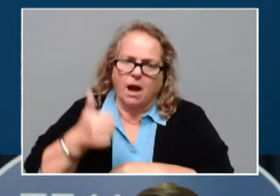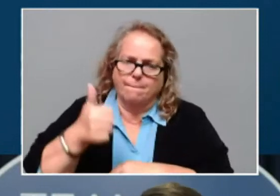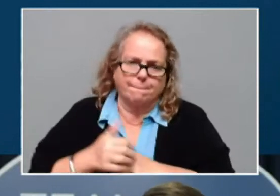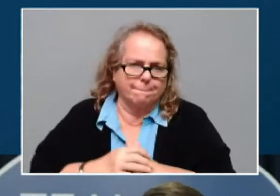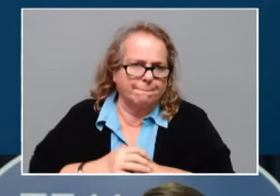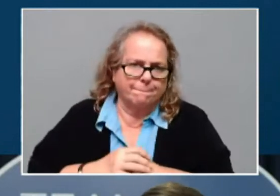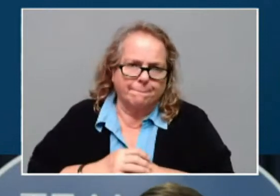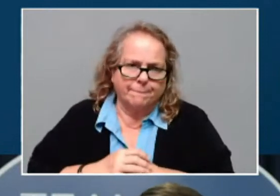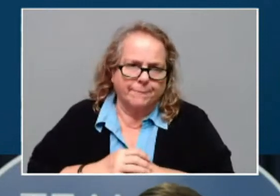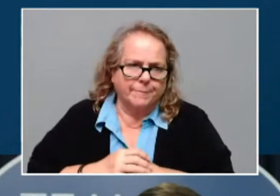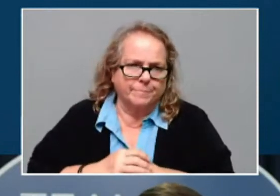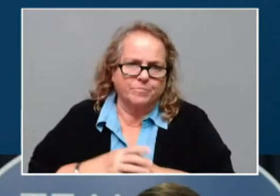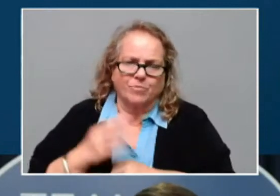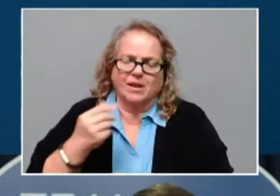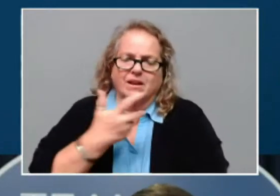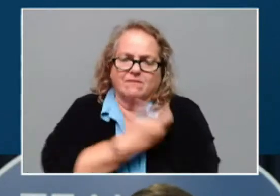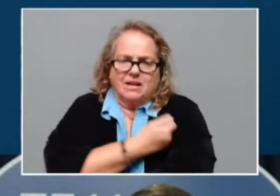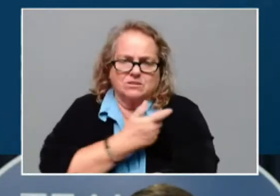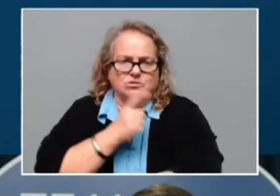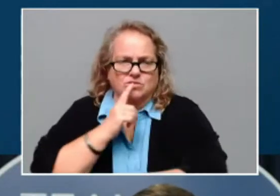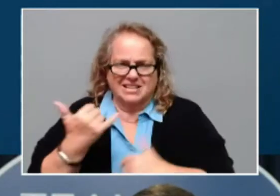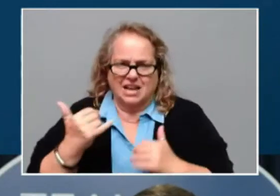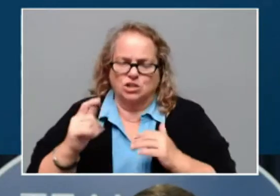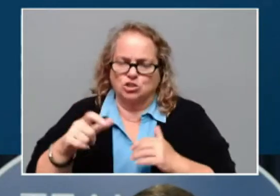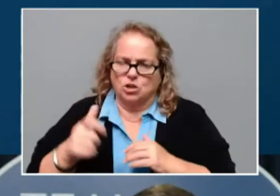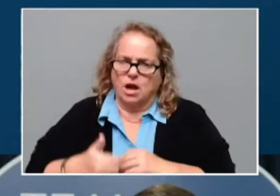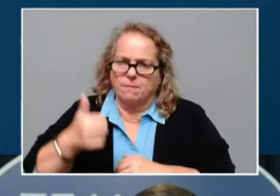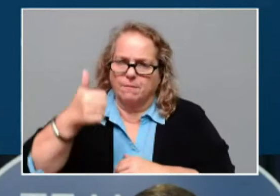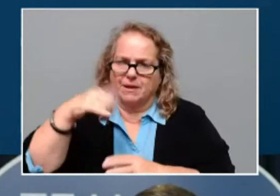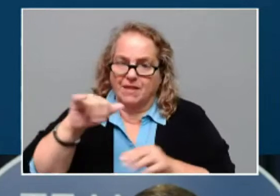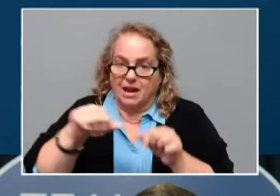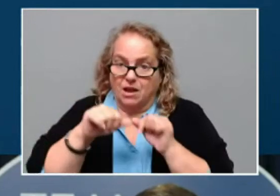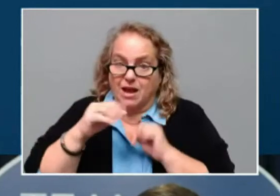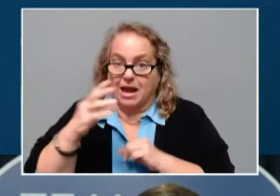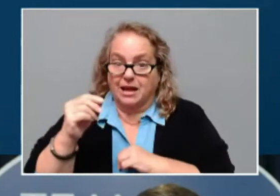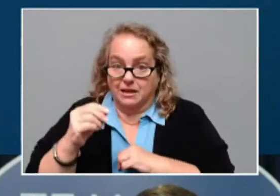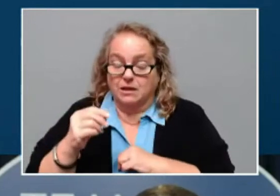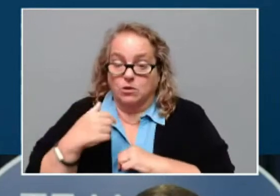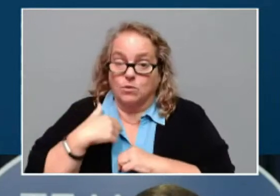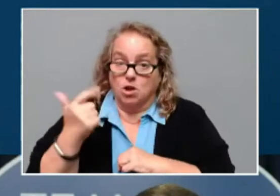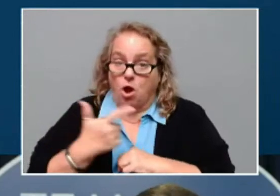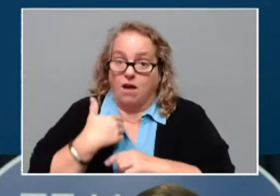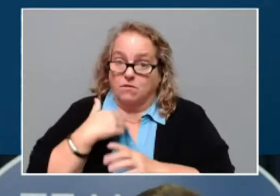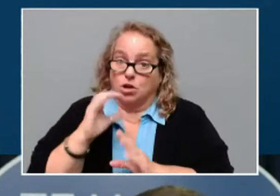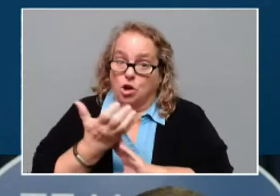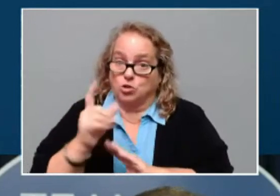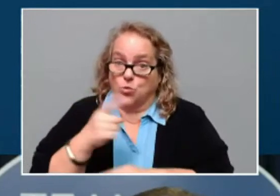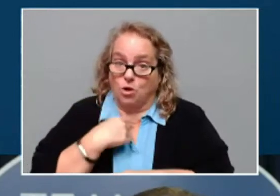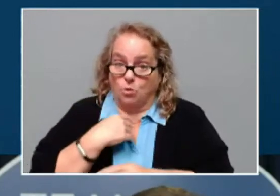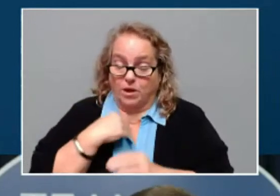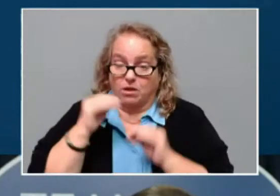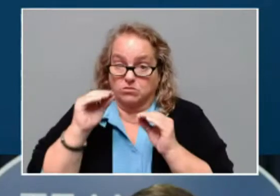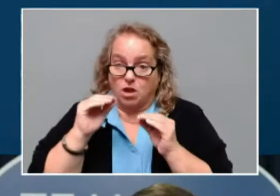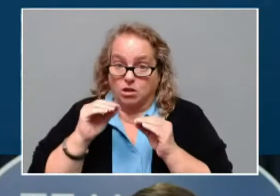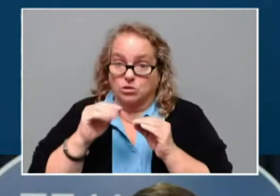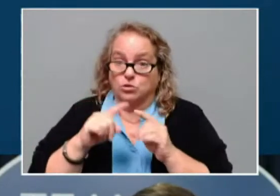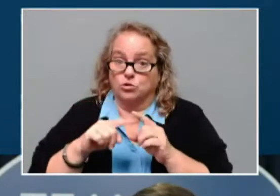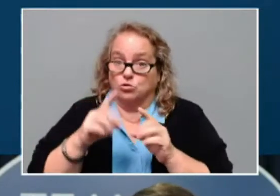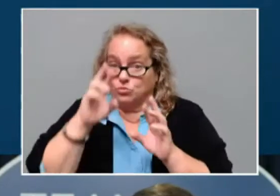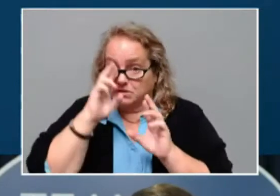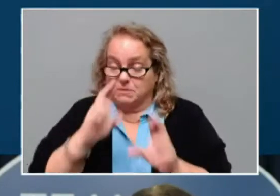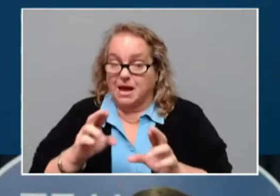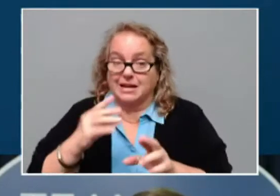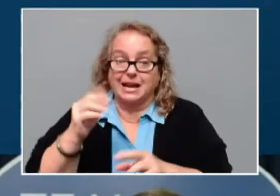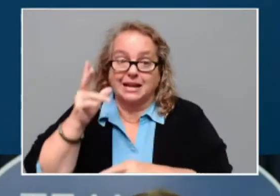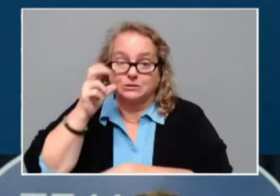vaccinations are up in this area. And guess what? We all have cultures where we are taught to respect and listen to our elders. Our elders are showing us